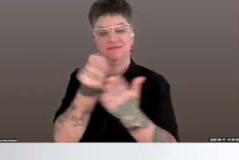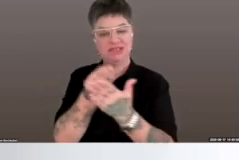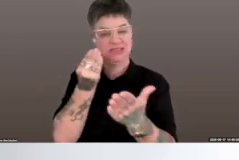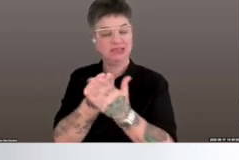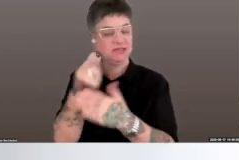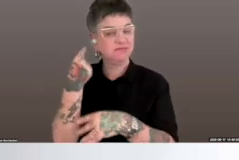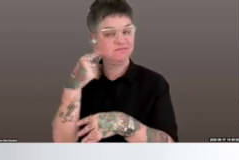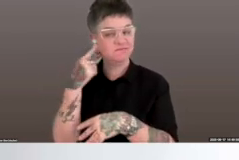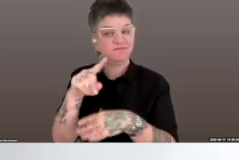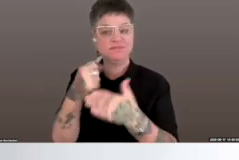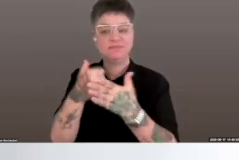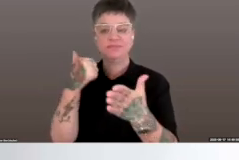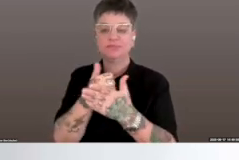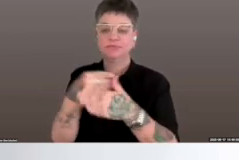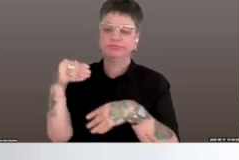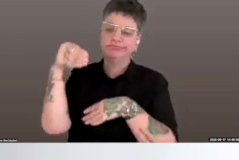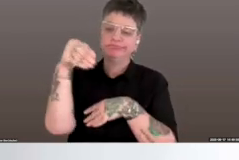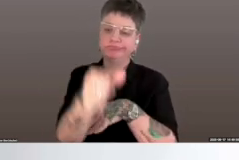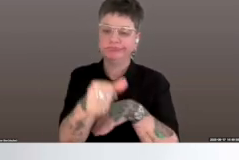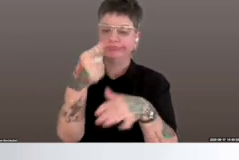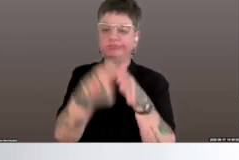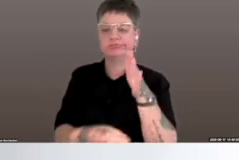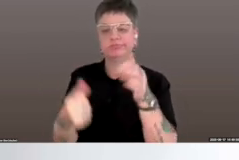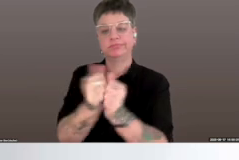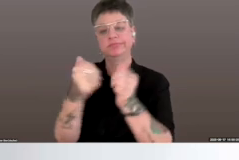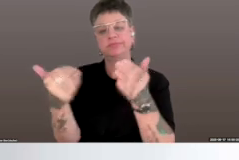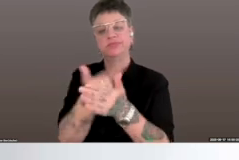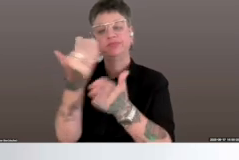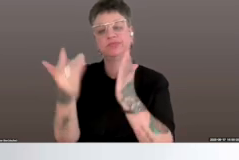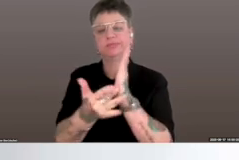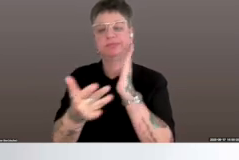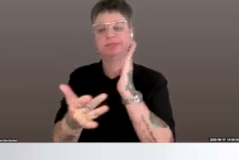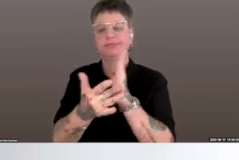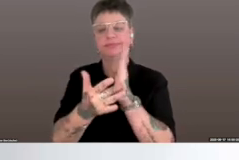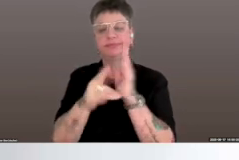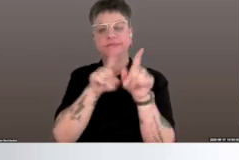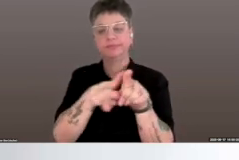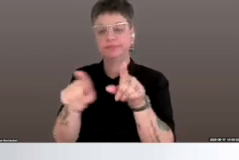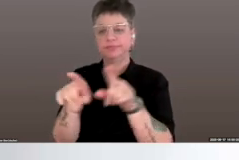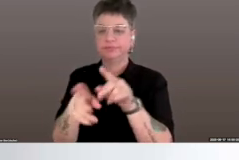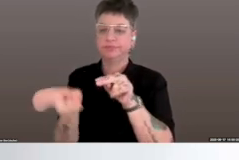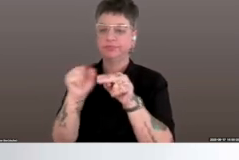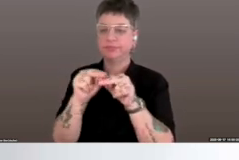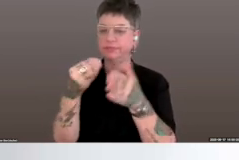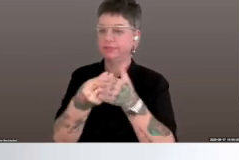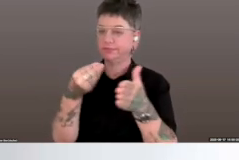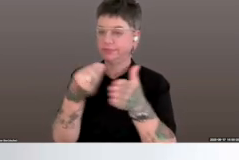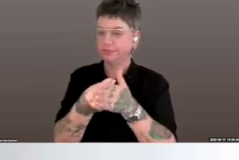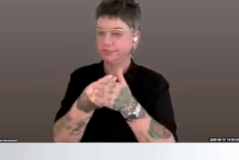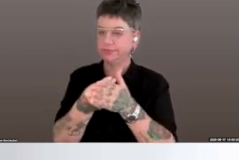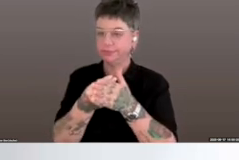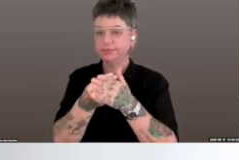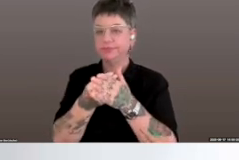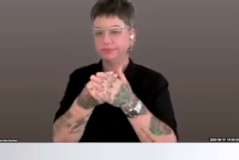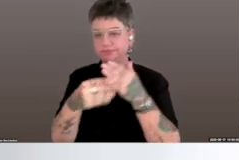helps cover the higher upfront costs that come with new technologies. Additionally, there are extra funding enhancements available